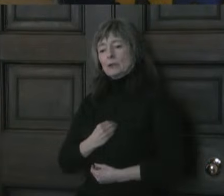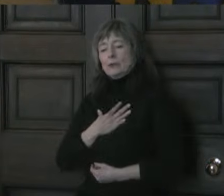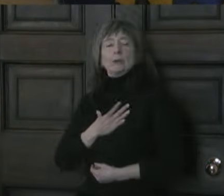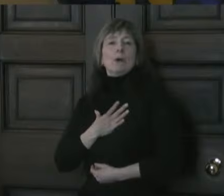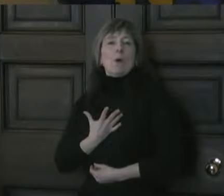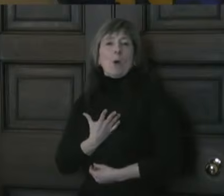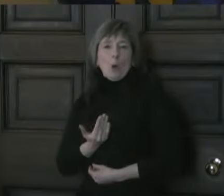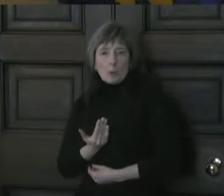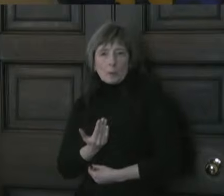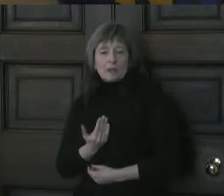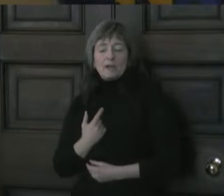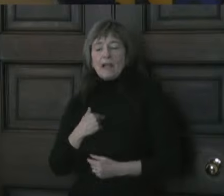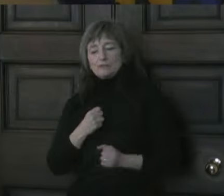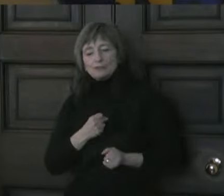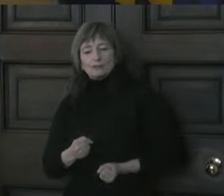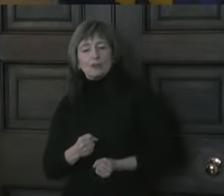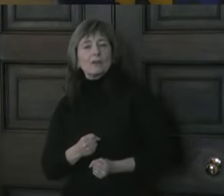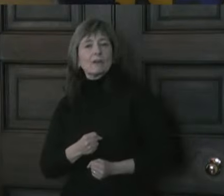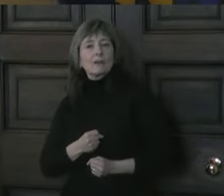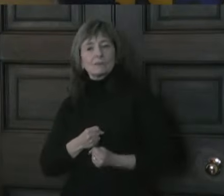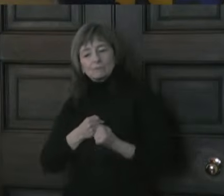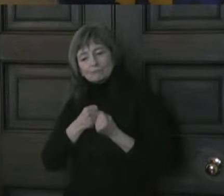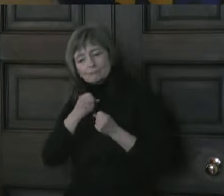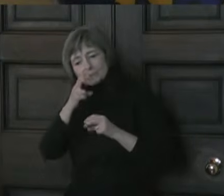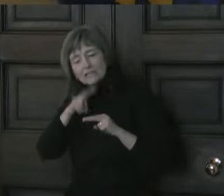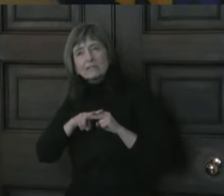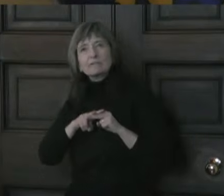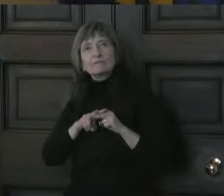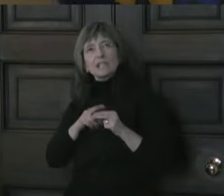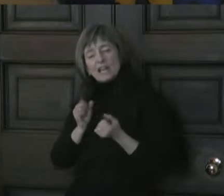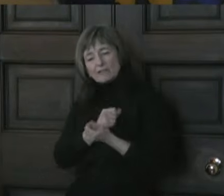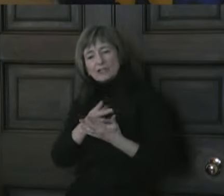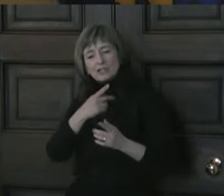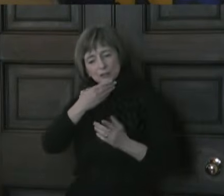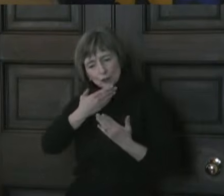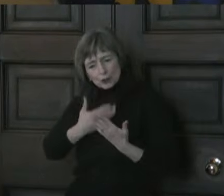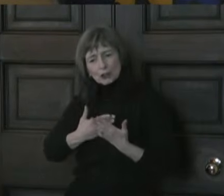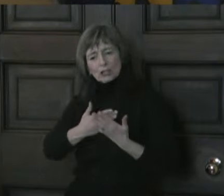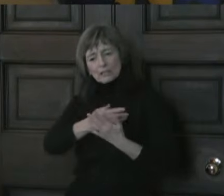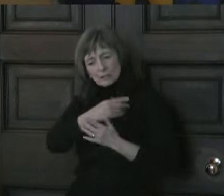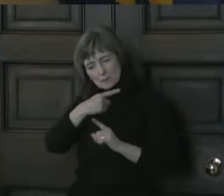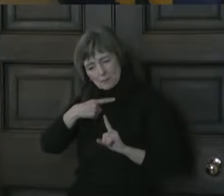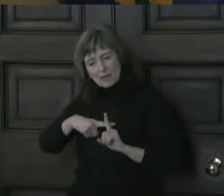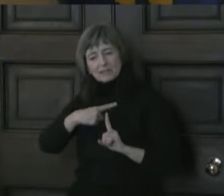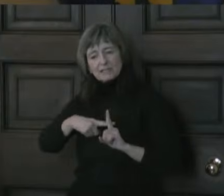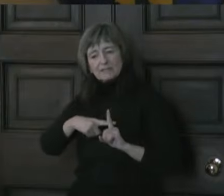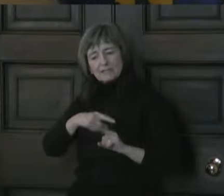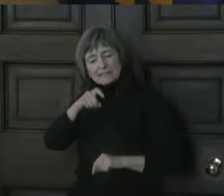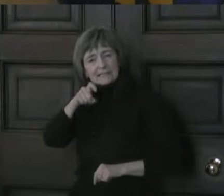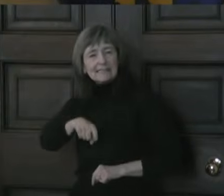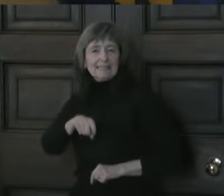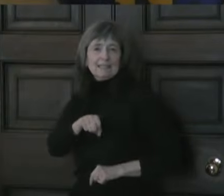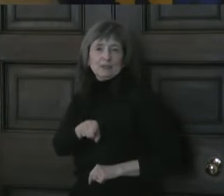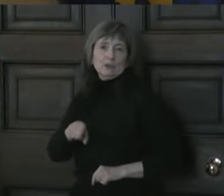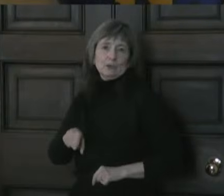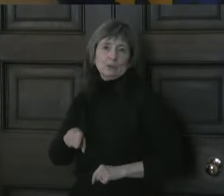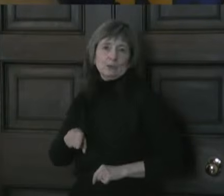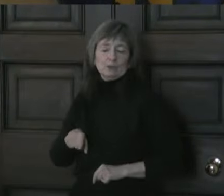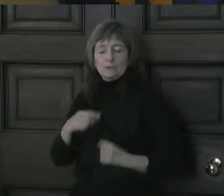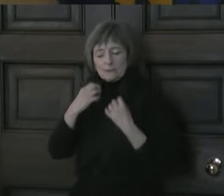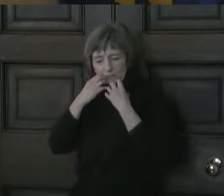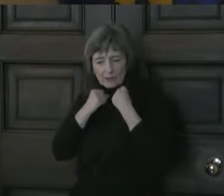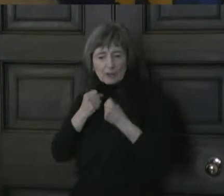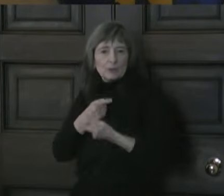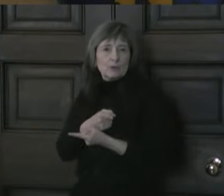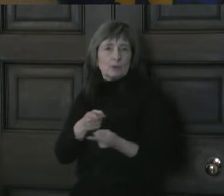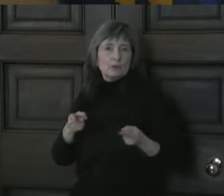hope and a strong belief in what is good and so necessary. Please know that you are valued